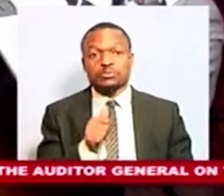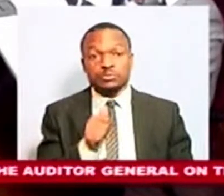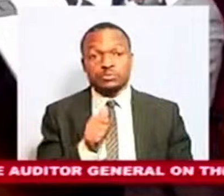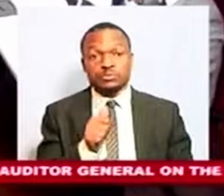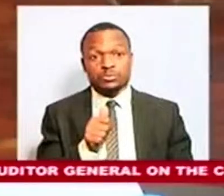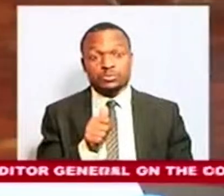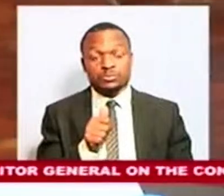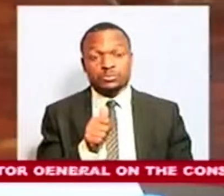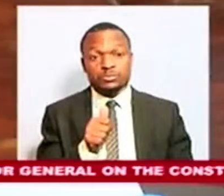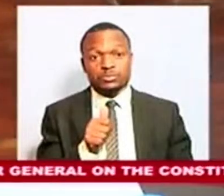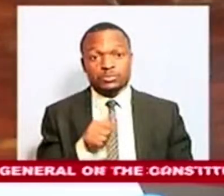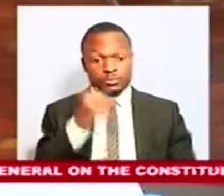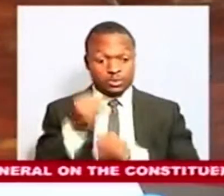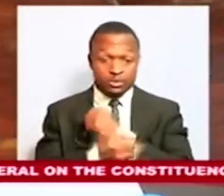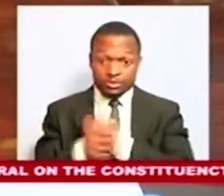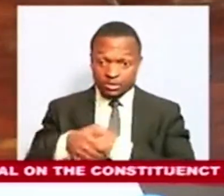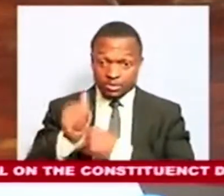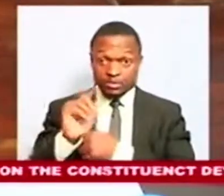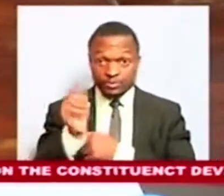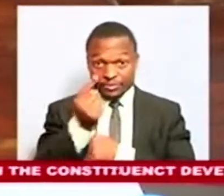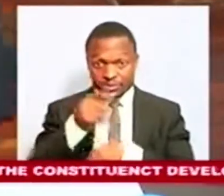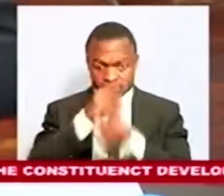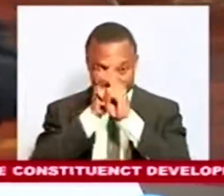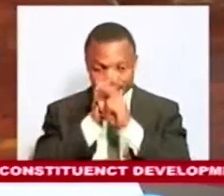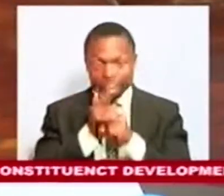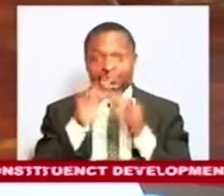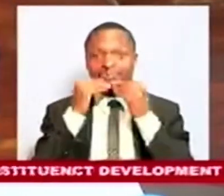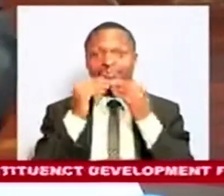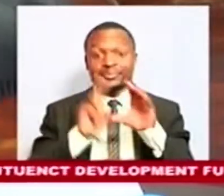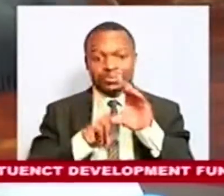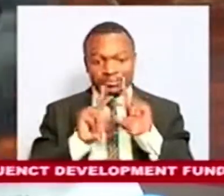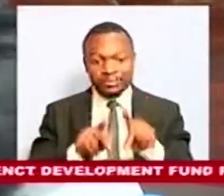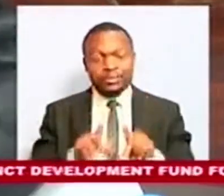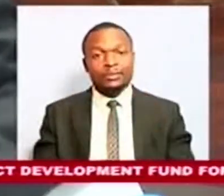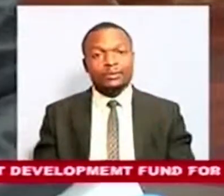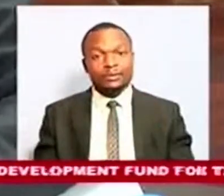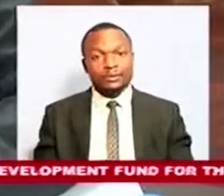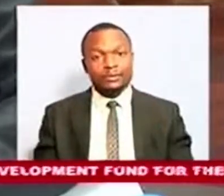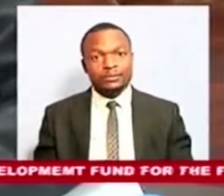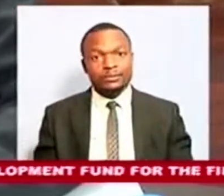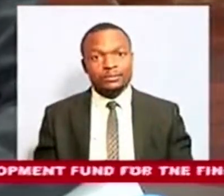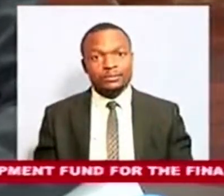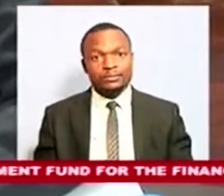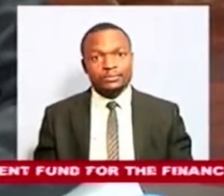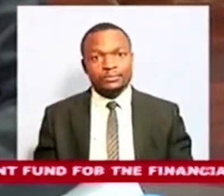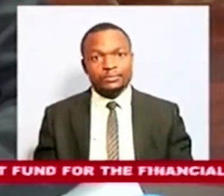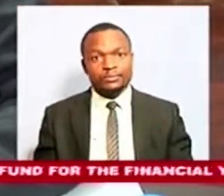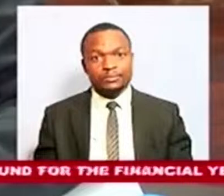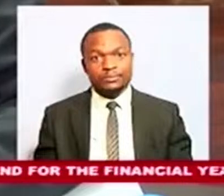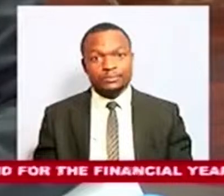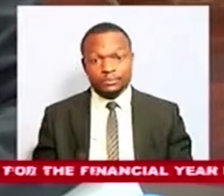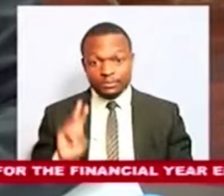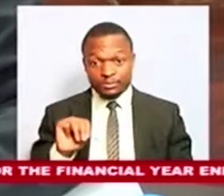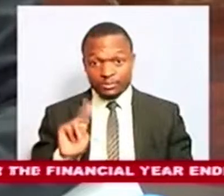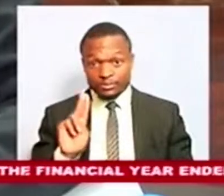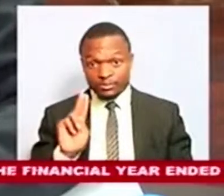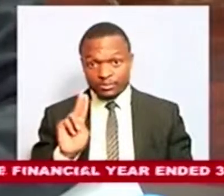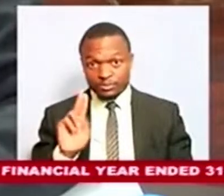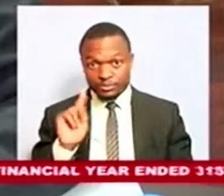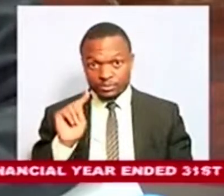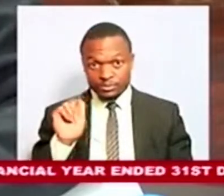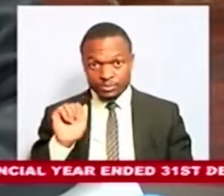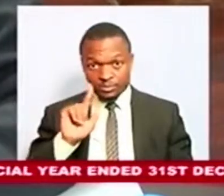they... Introduce yourself first, Honorable. Thank you, Chair. Chair, I'm Telo